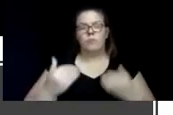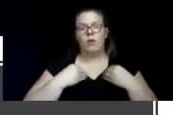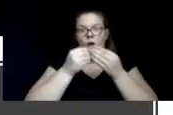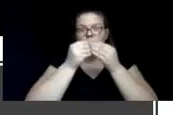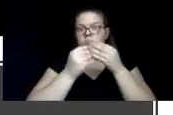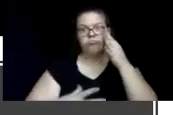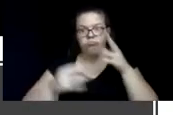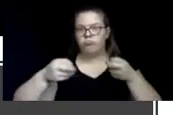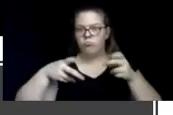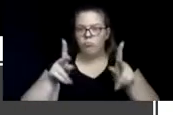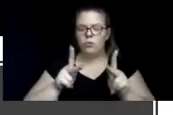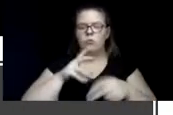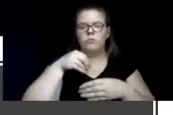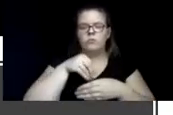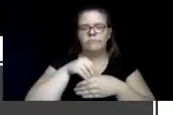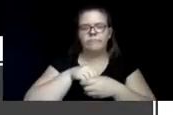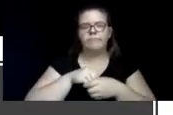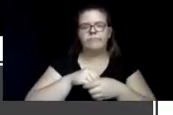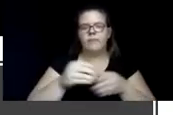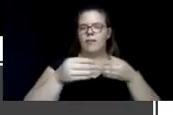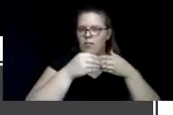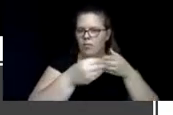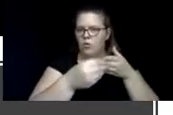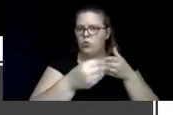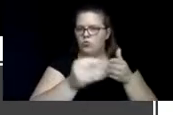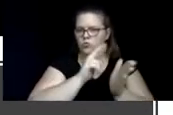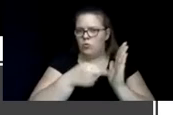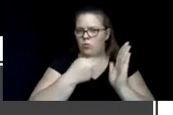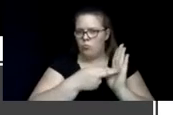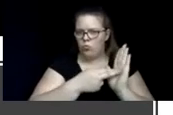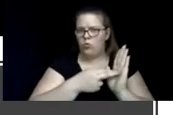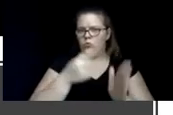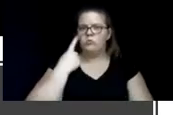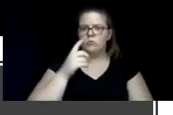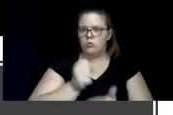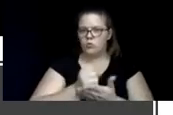opportunities within the leadership roles across the VA for social work.